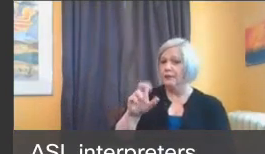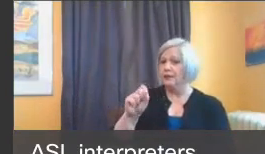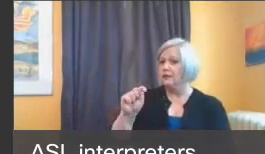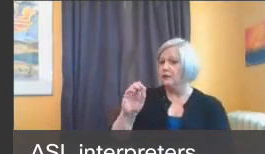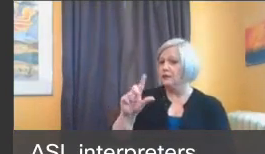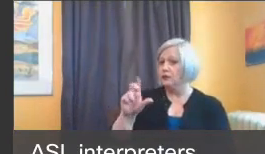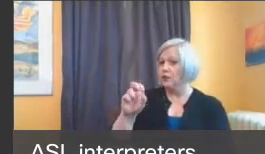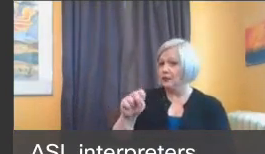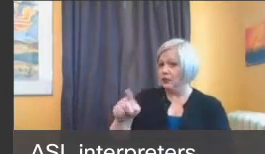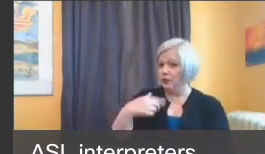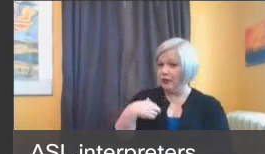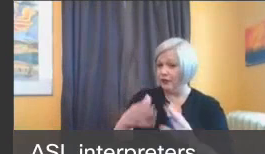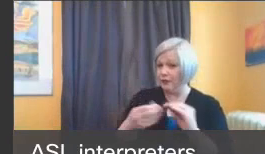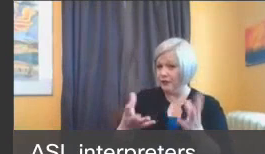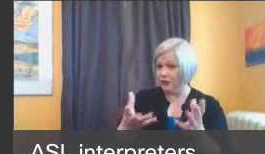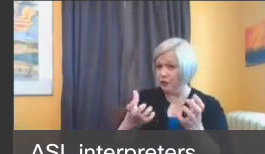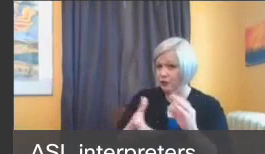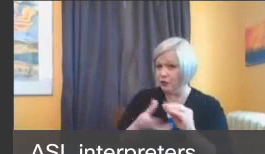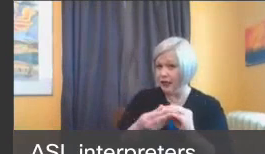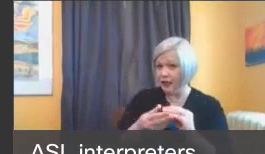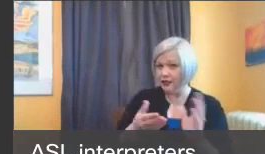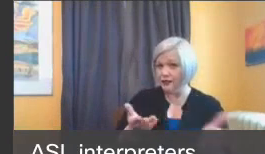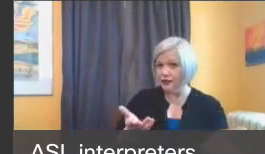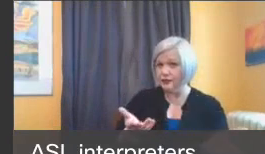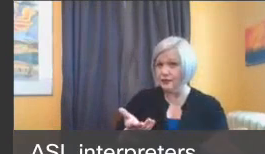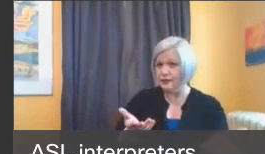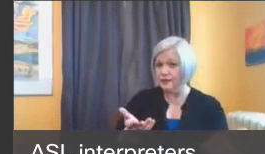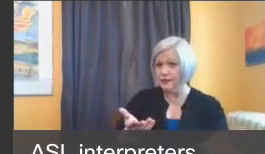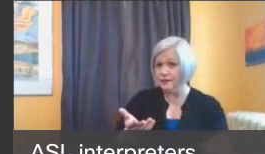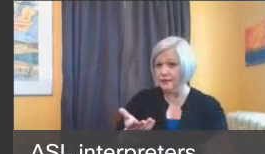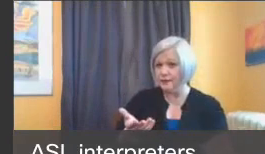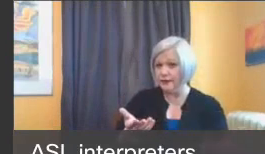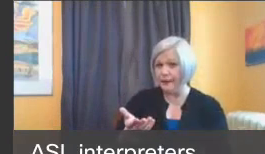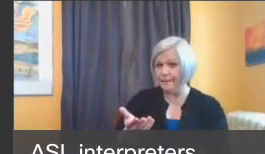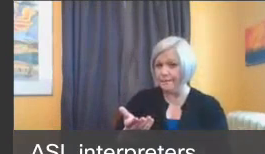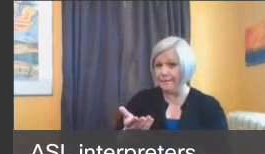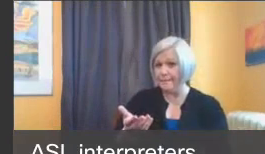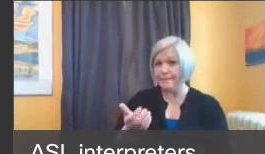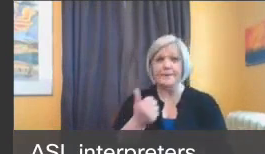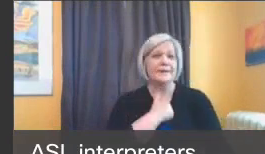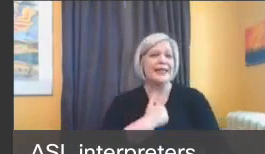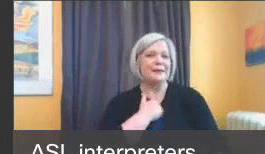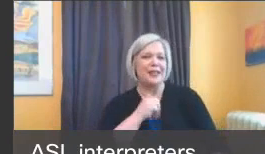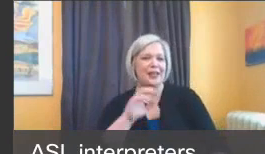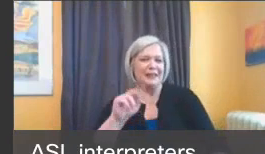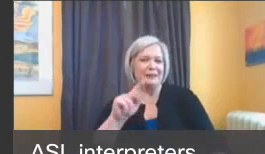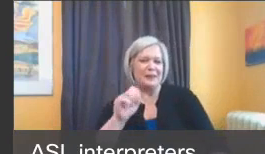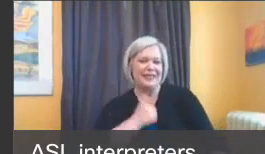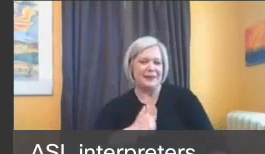You're on mute. I'm sorry, I was muted.